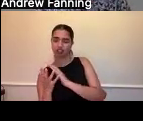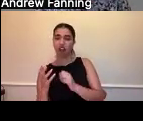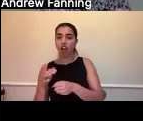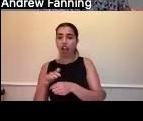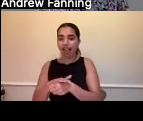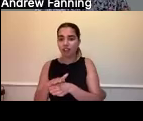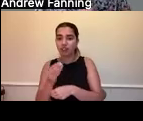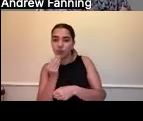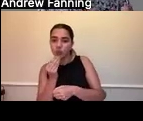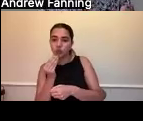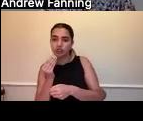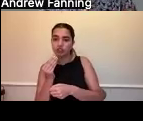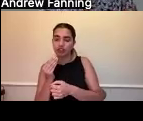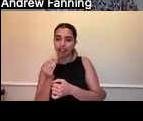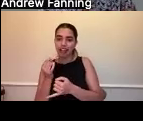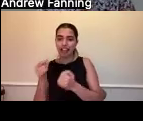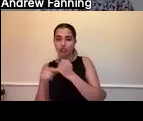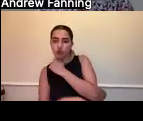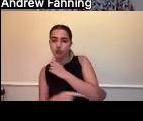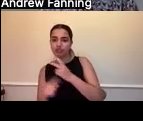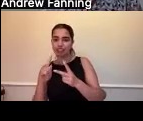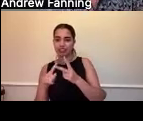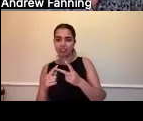food insecurity, health, and